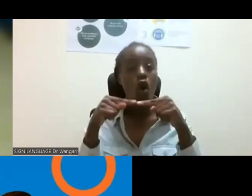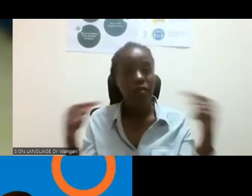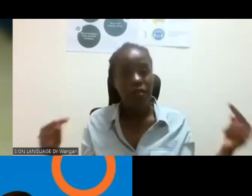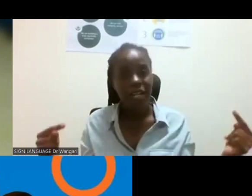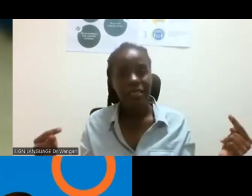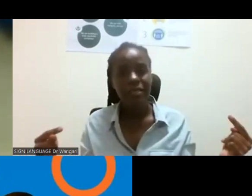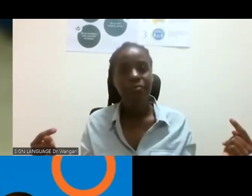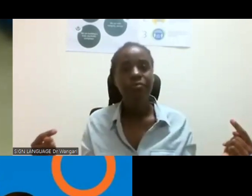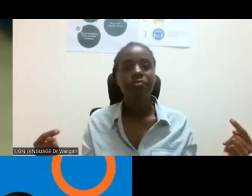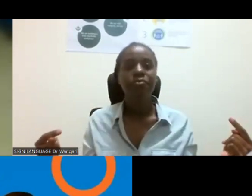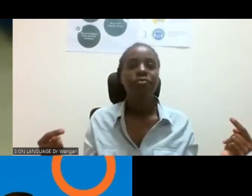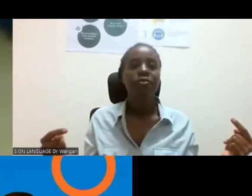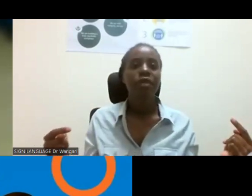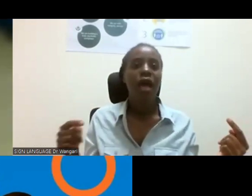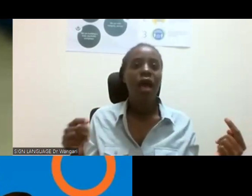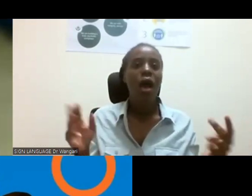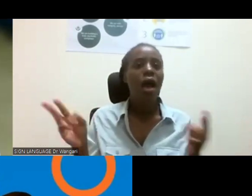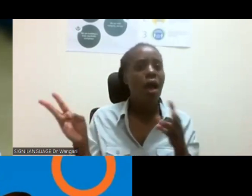climate,